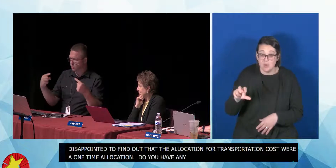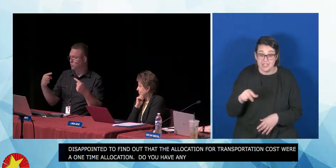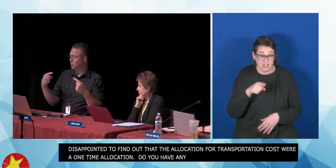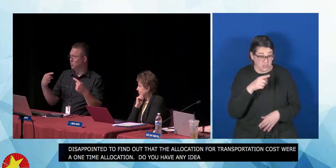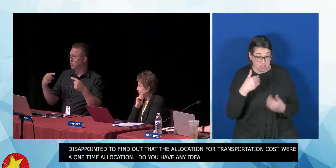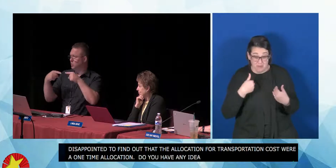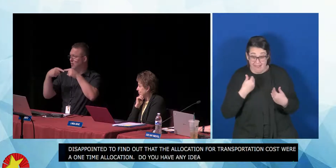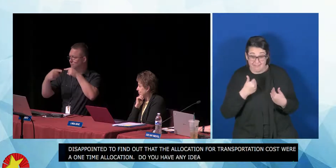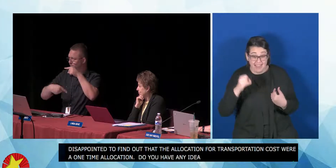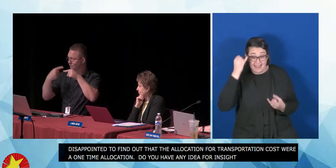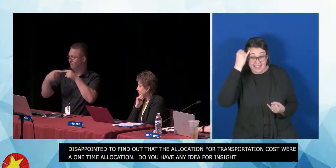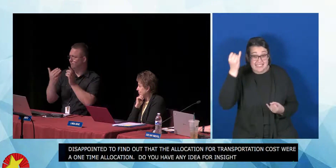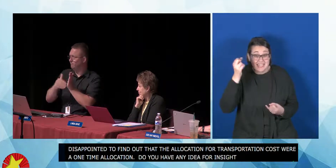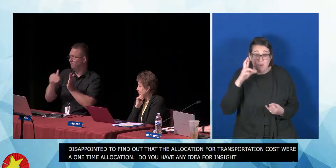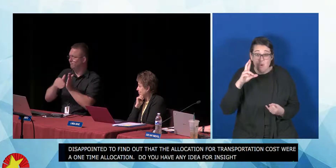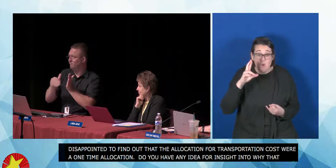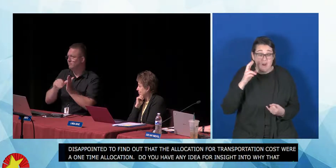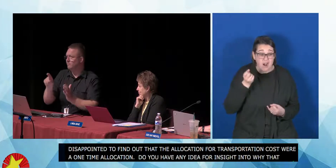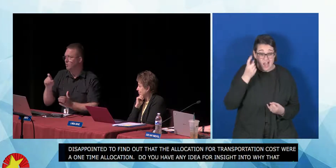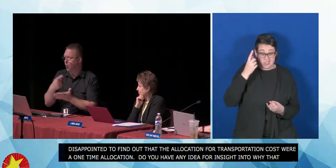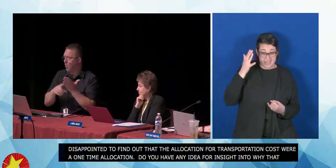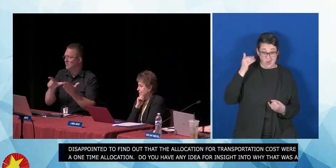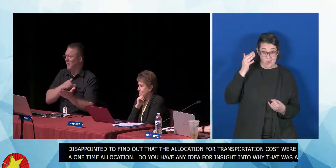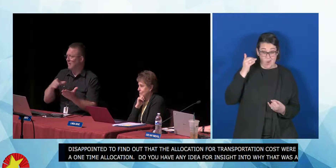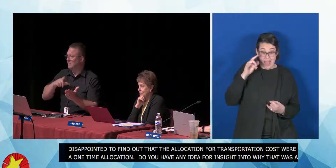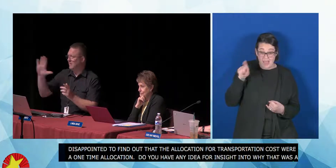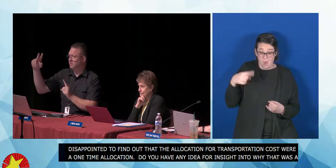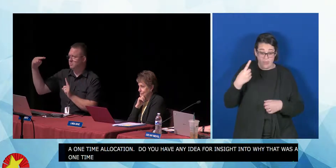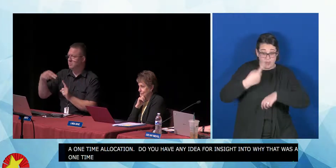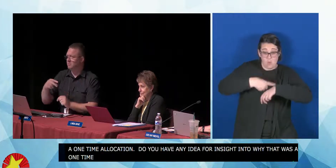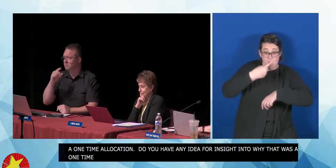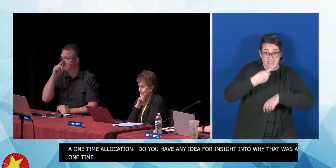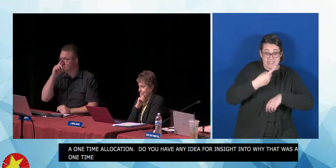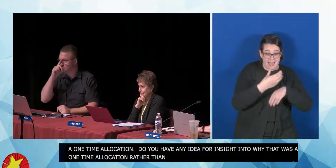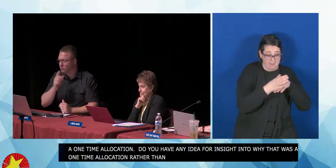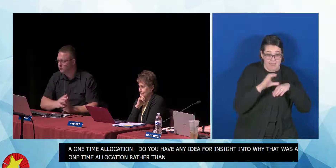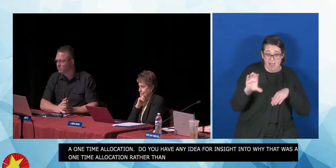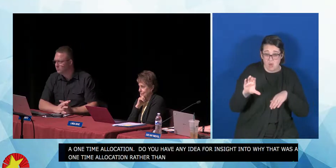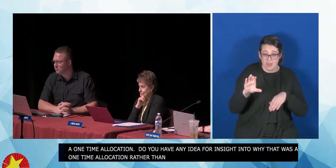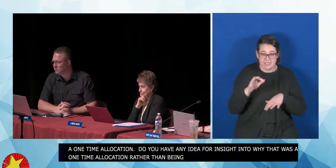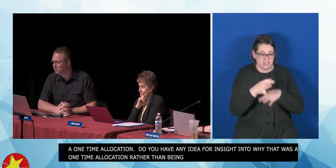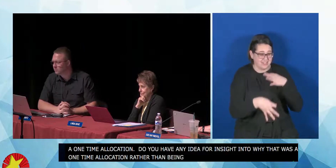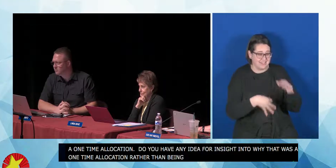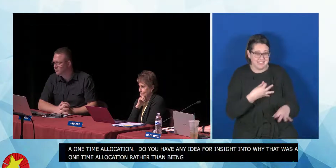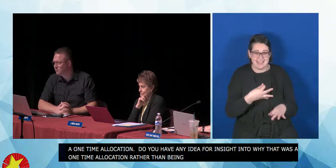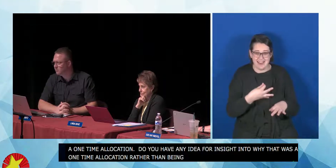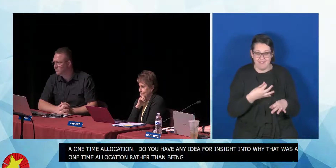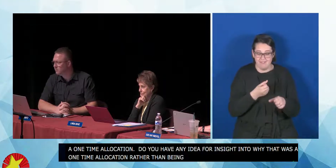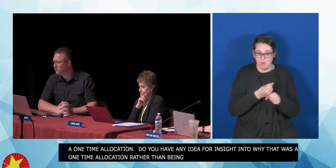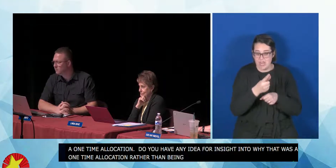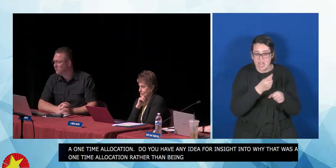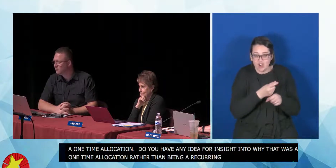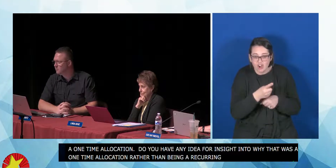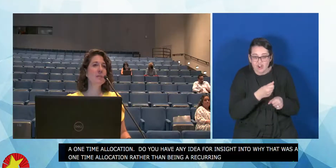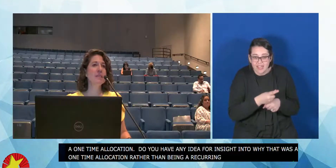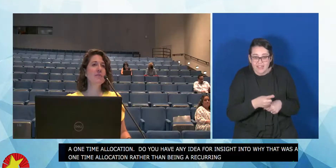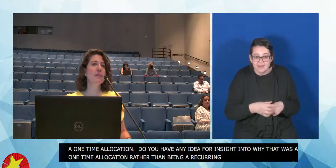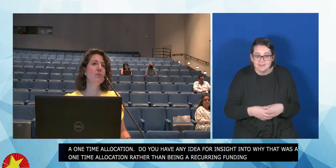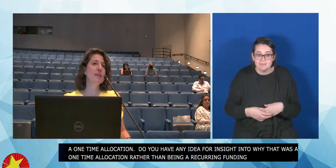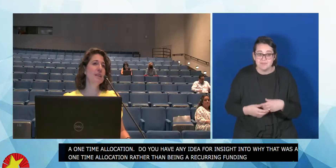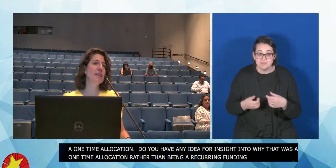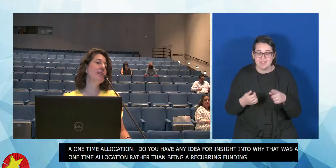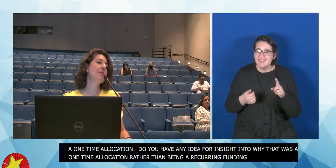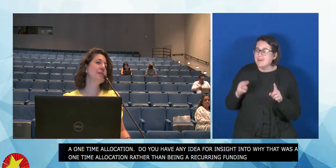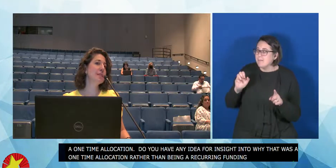why that was a one-time allocation rather than being a recurring funding source? Was there a reason given? There was no